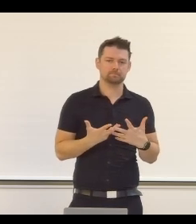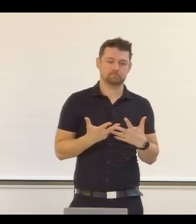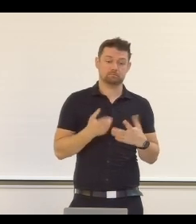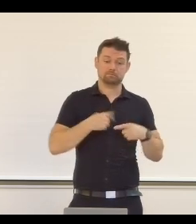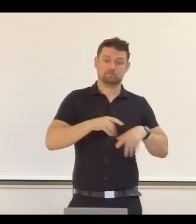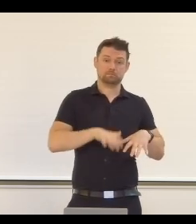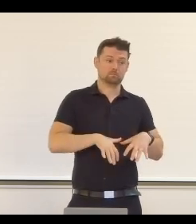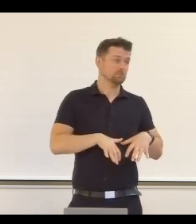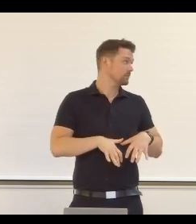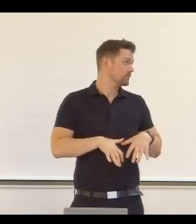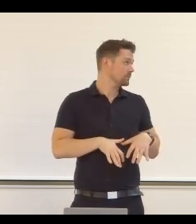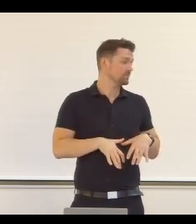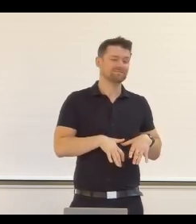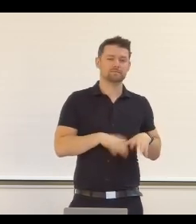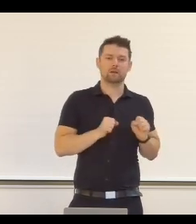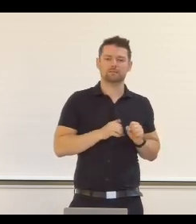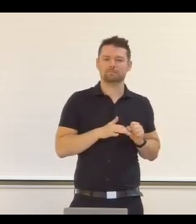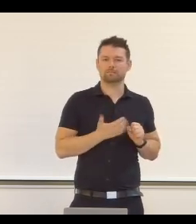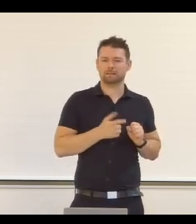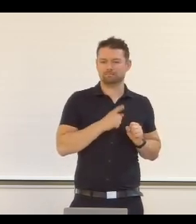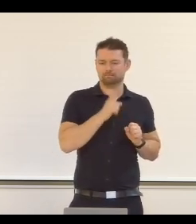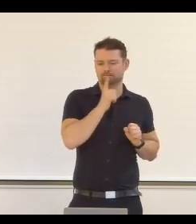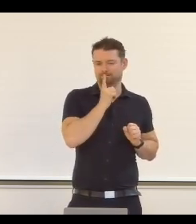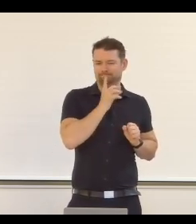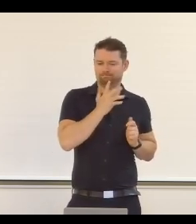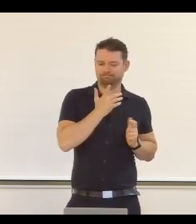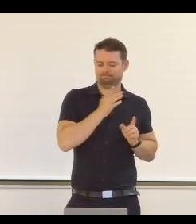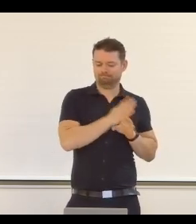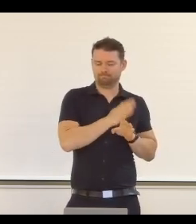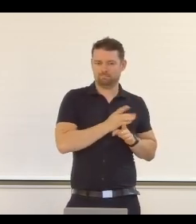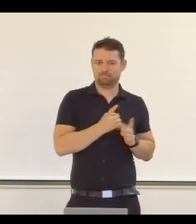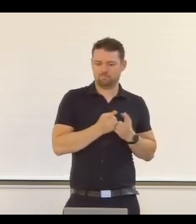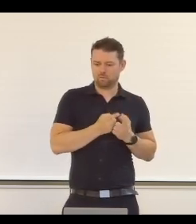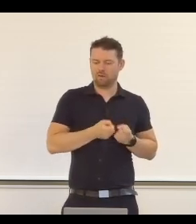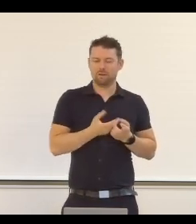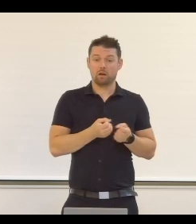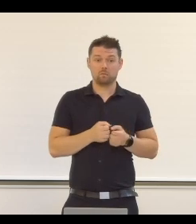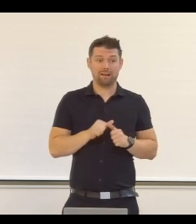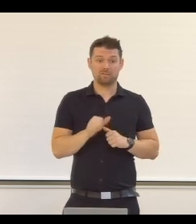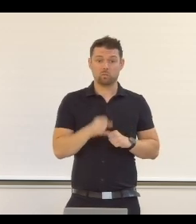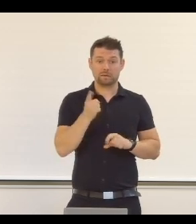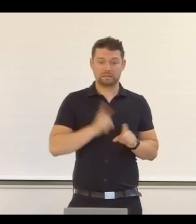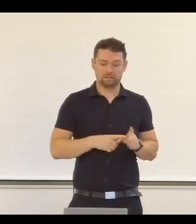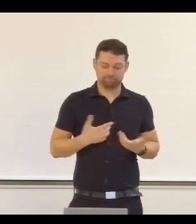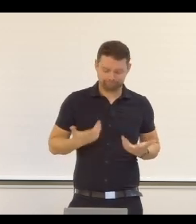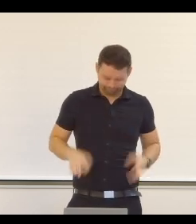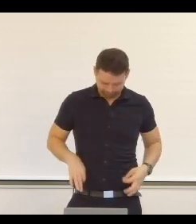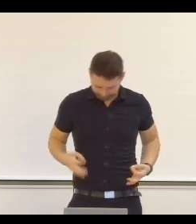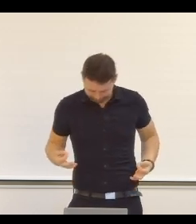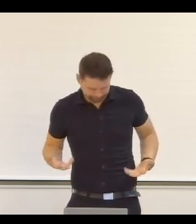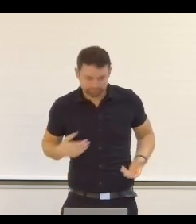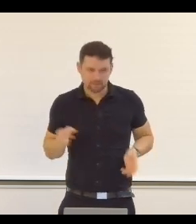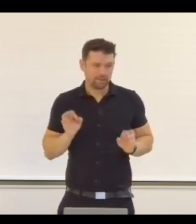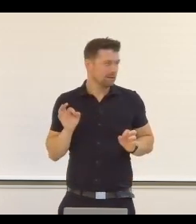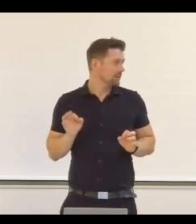all had stacked a few little things that we could offer. But after a year and some, we didn't have anything left to offer.